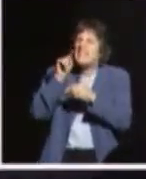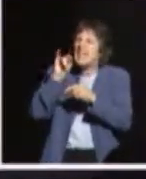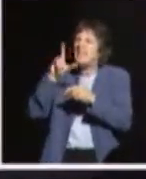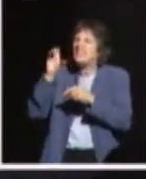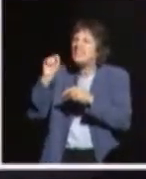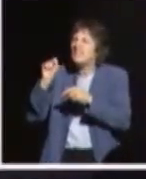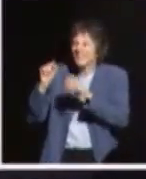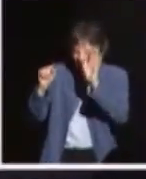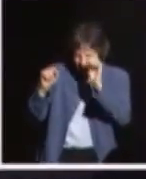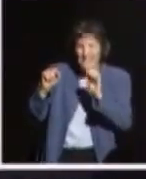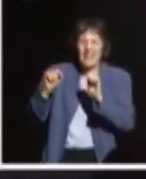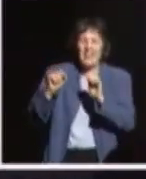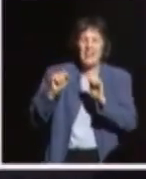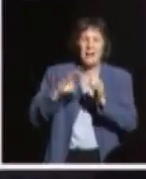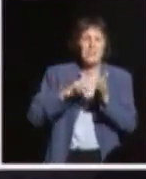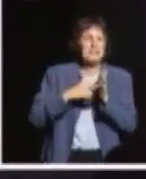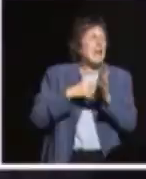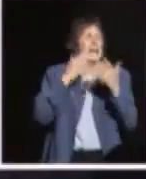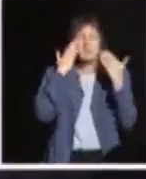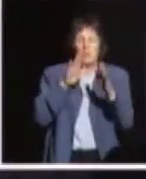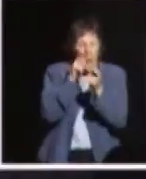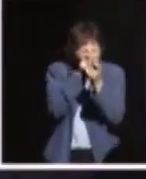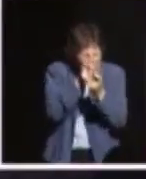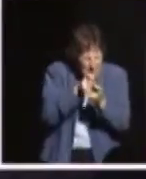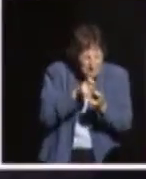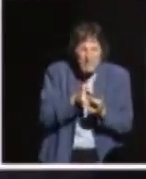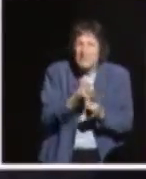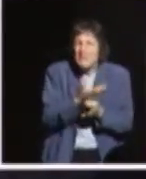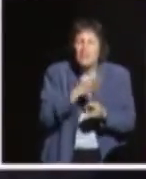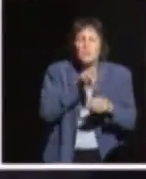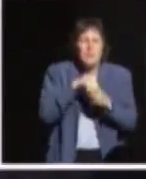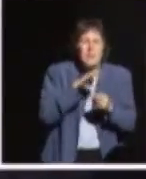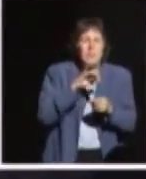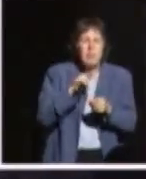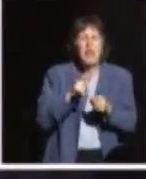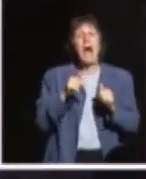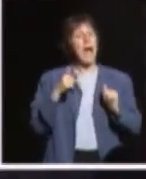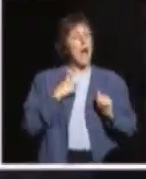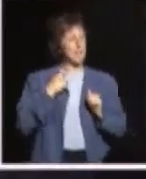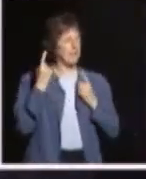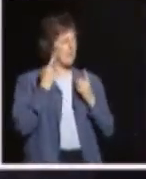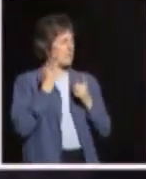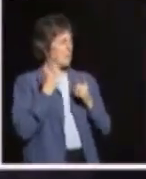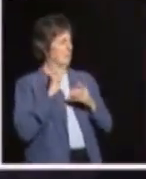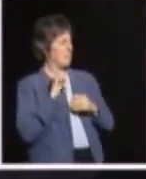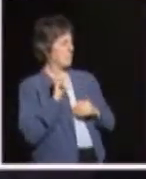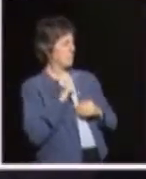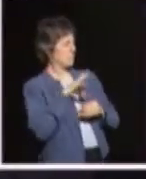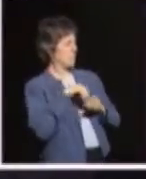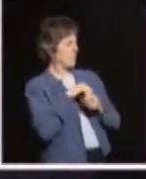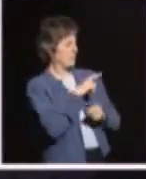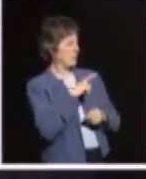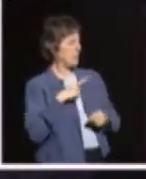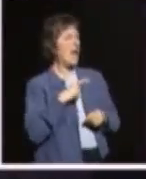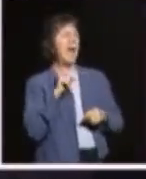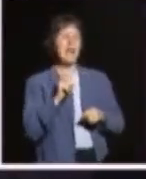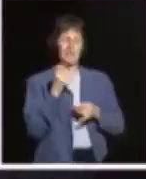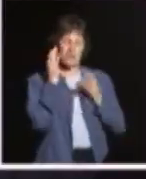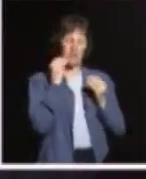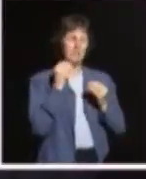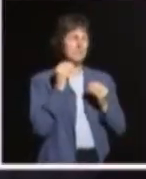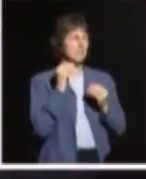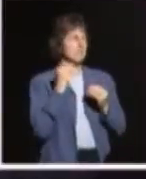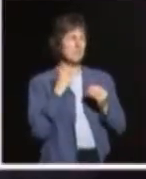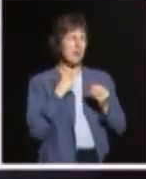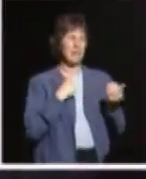any issue or any specific legislation that's before Congress today to say whether or not I would support it. Because